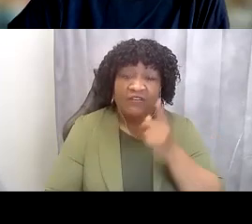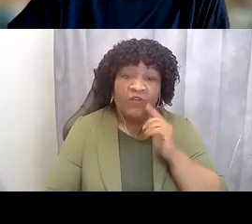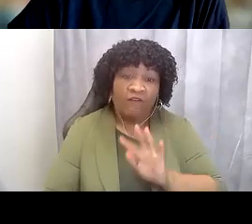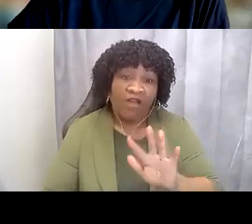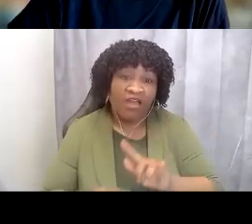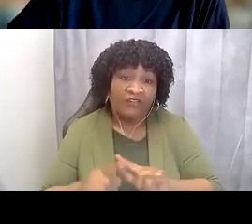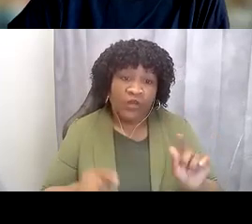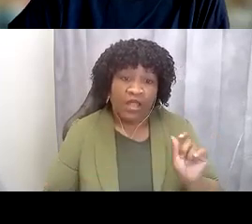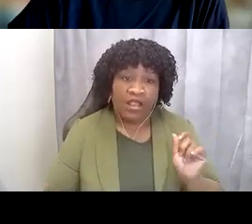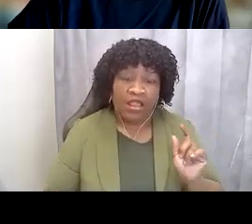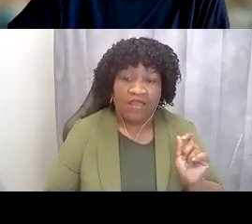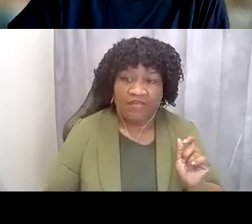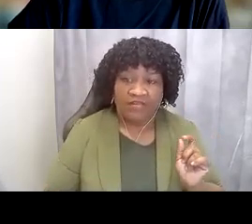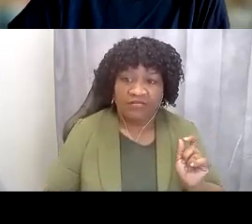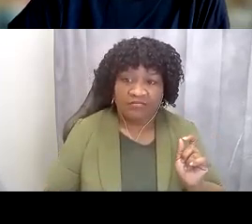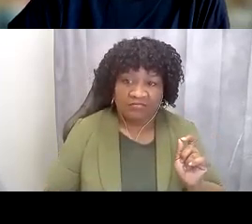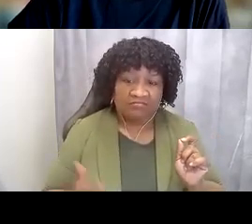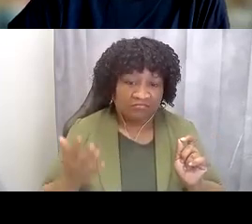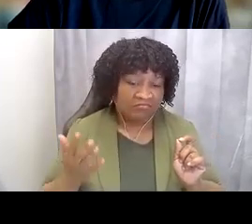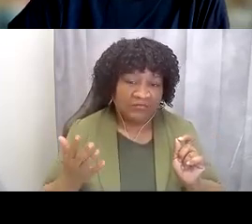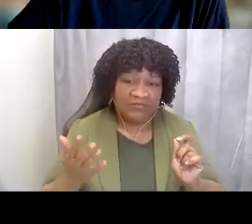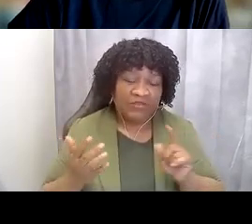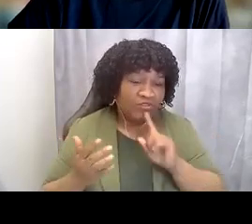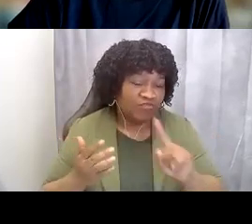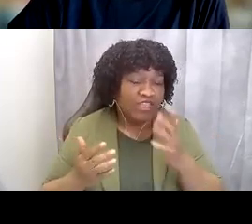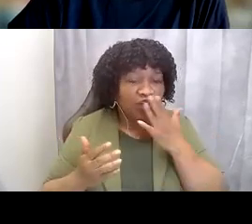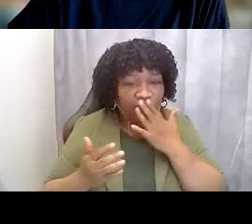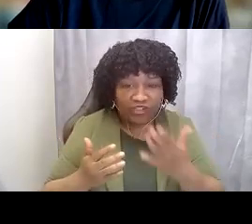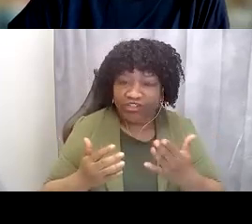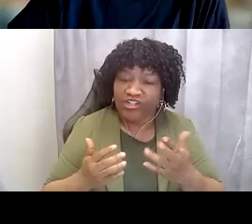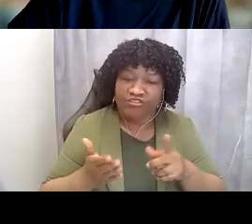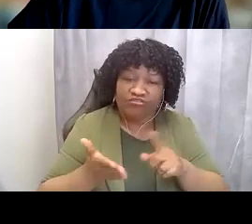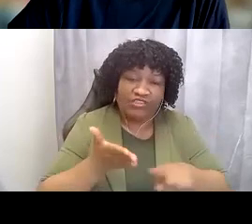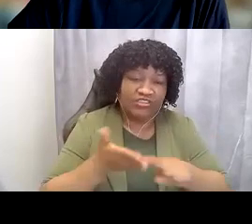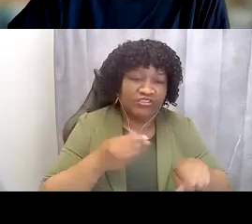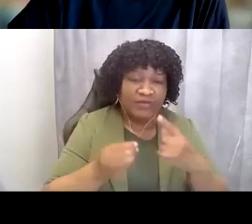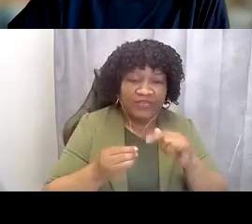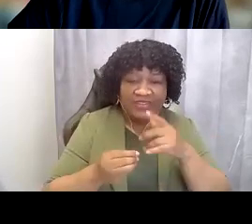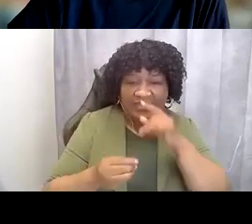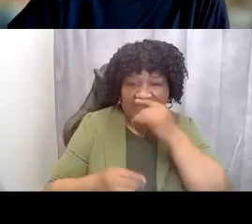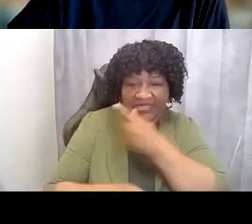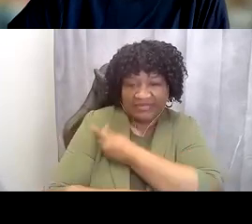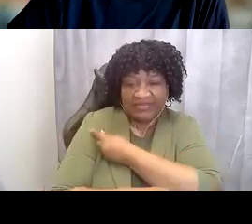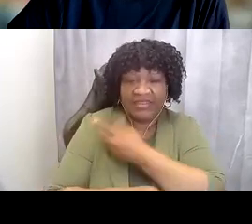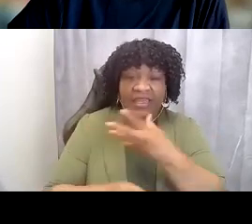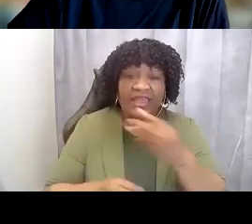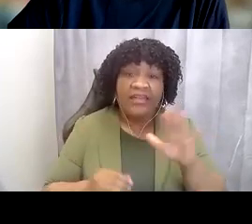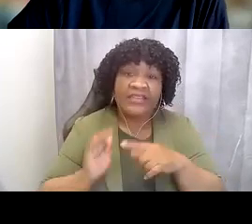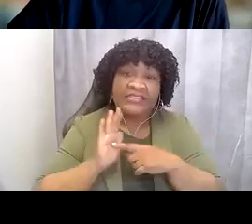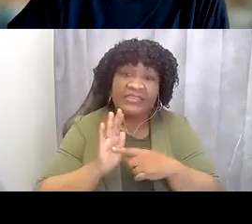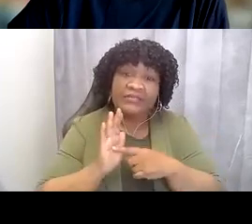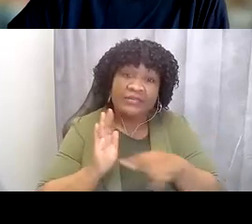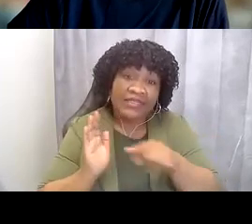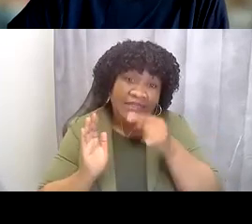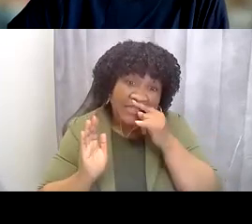there was really good, and the symptoms that folks had that